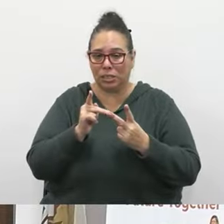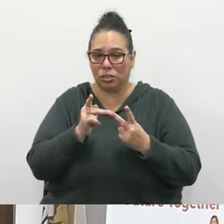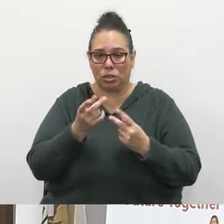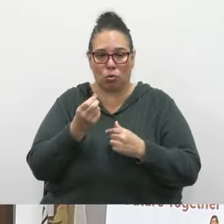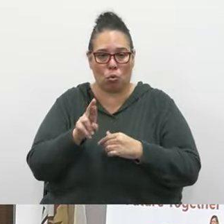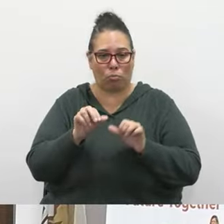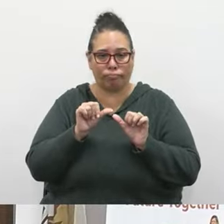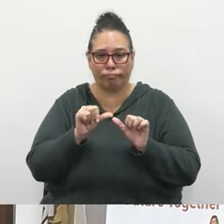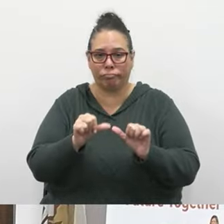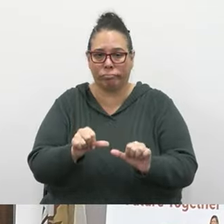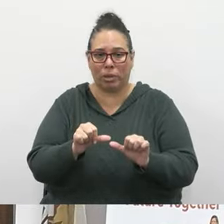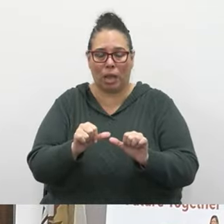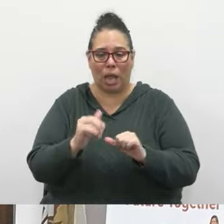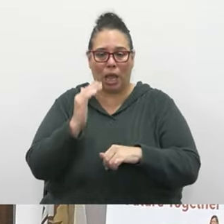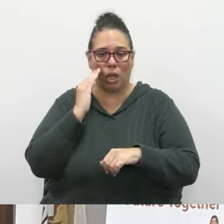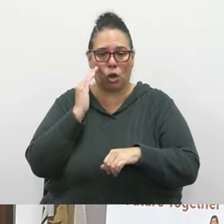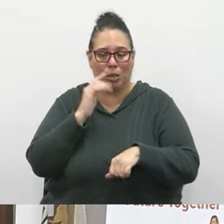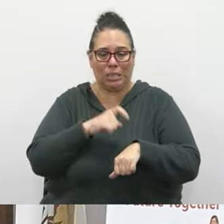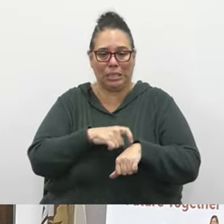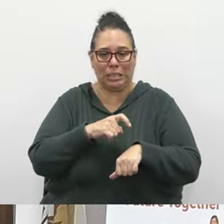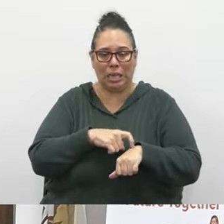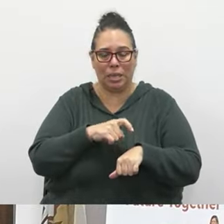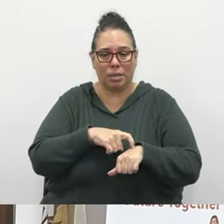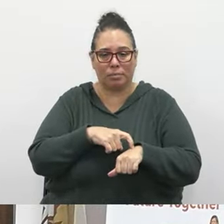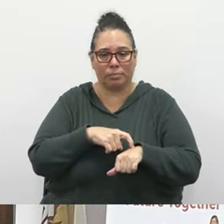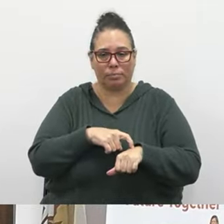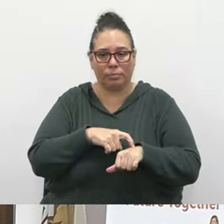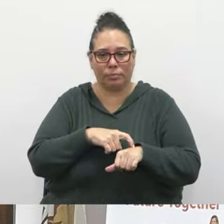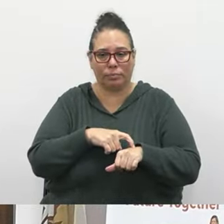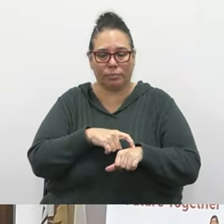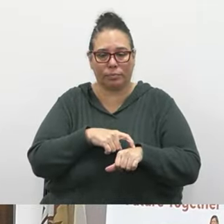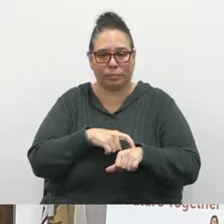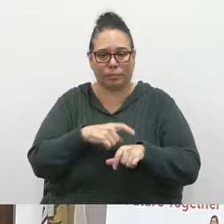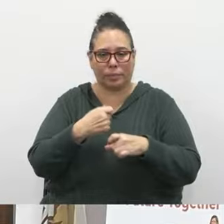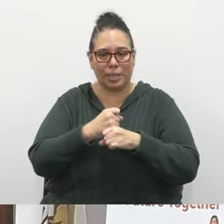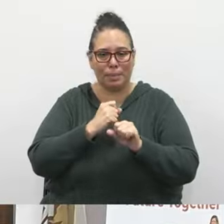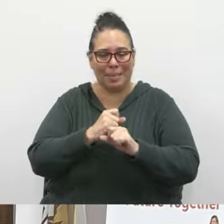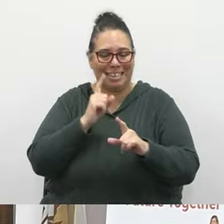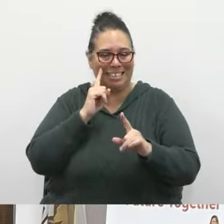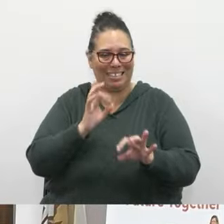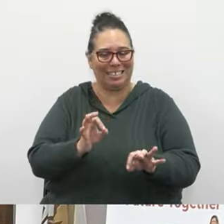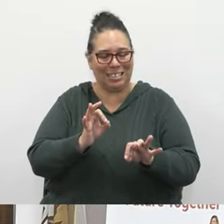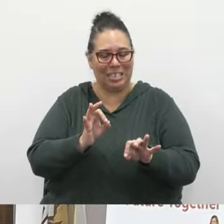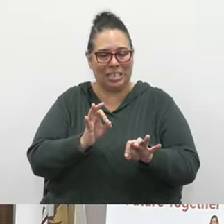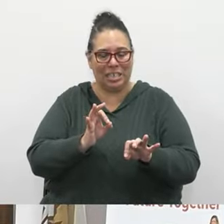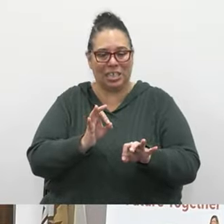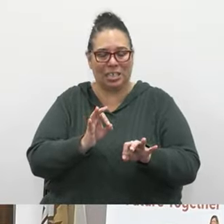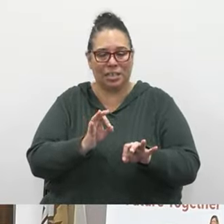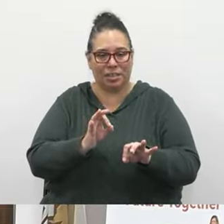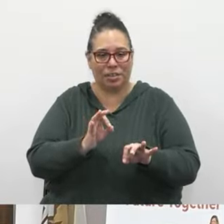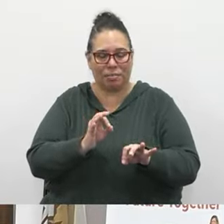I know this is the time to make those decisions.